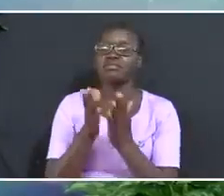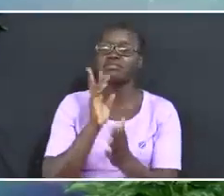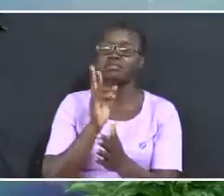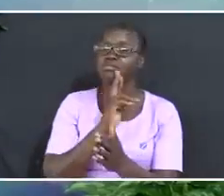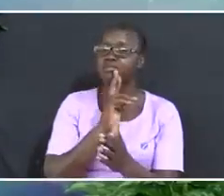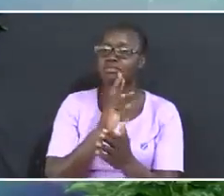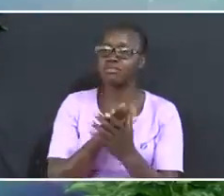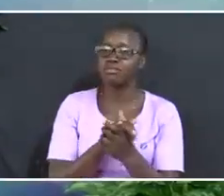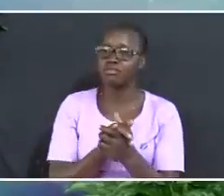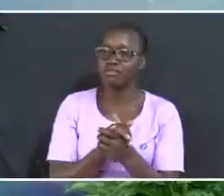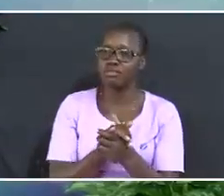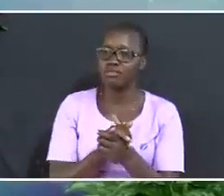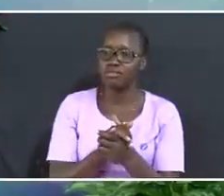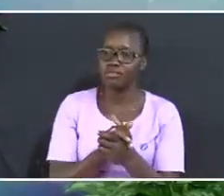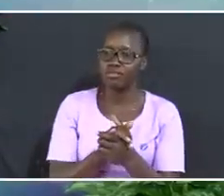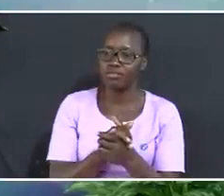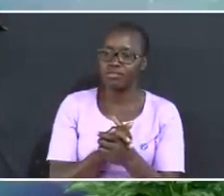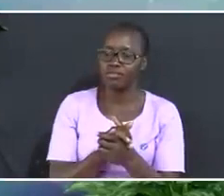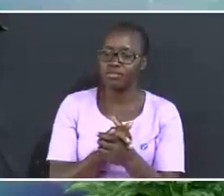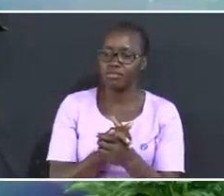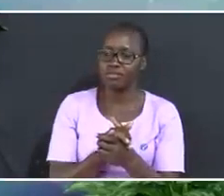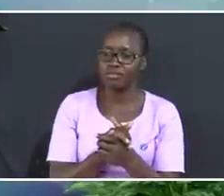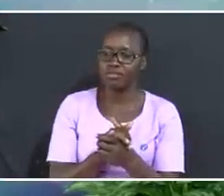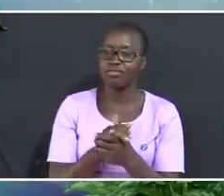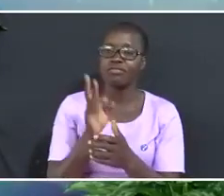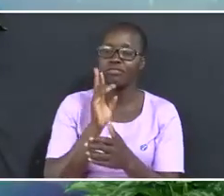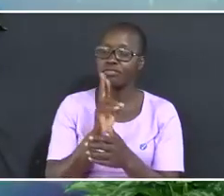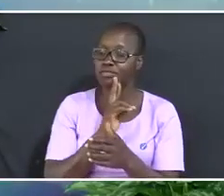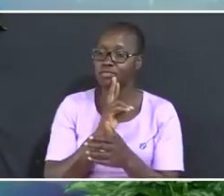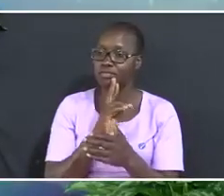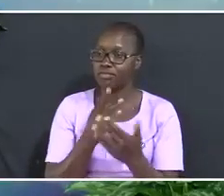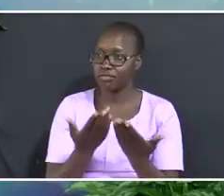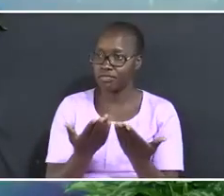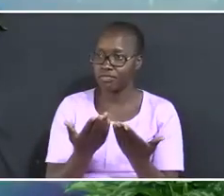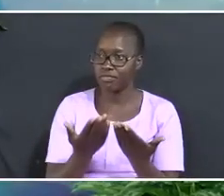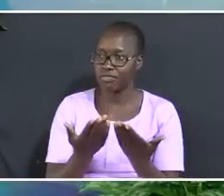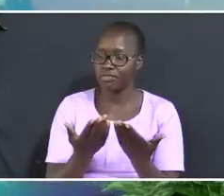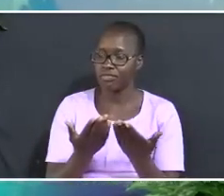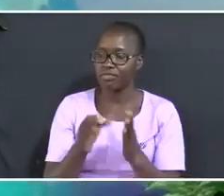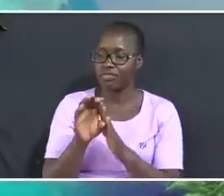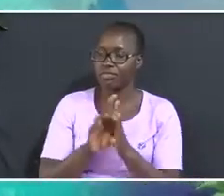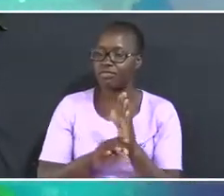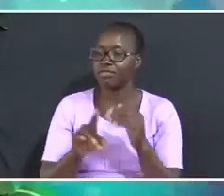6, where now the irony comes in.